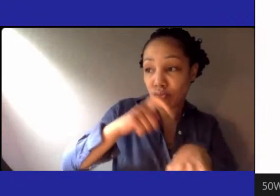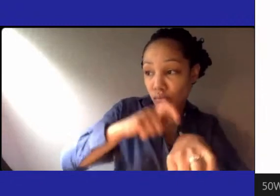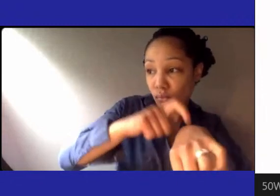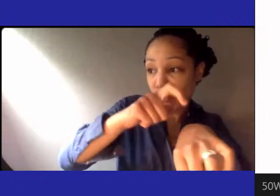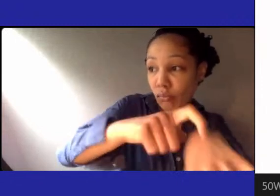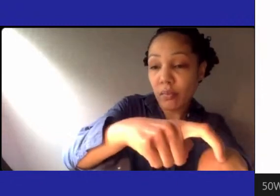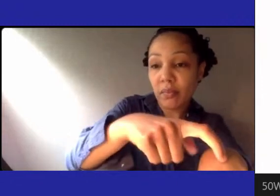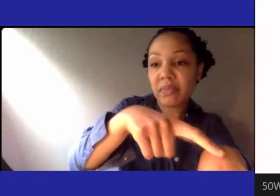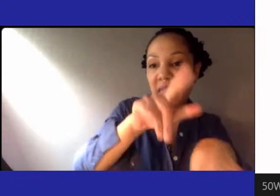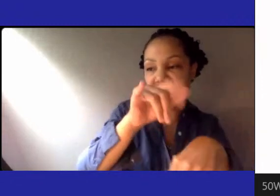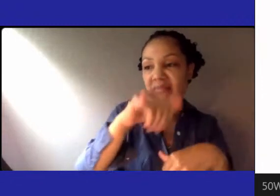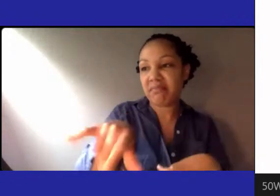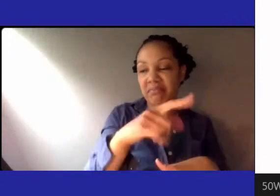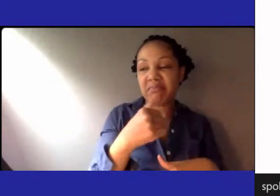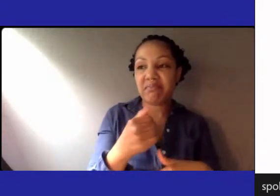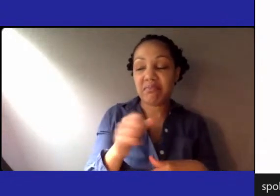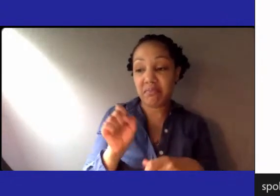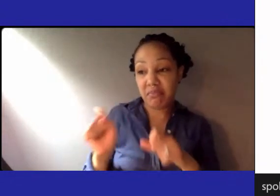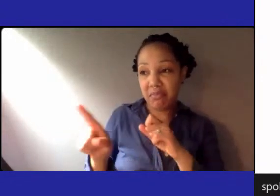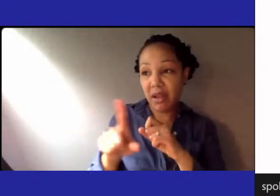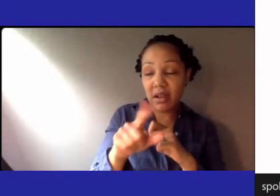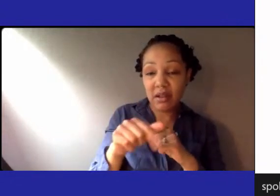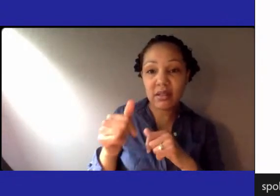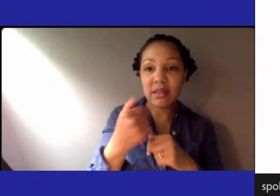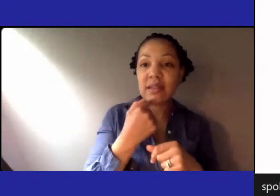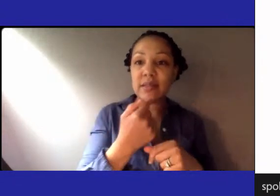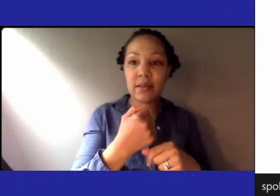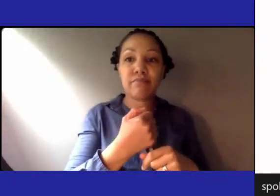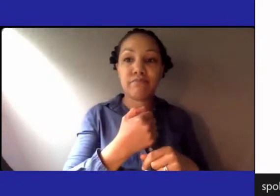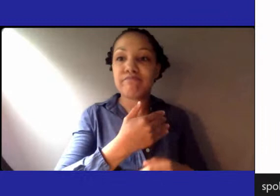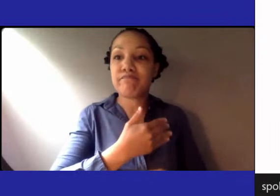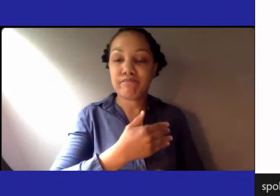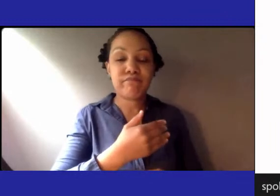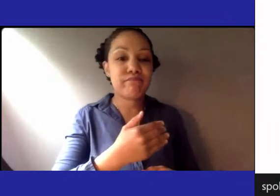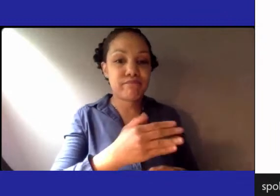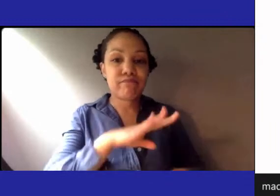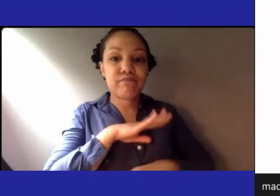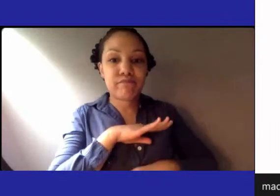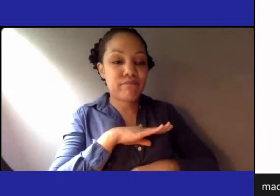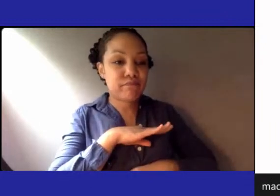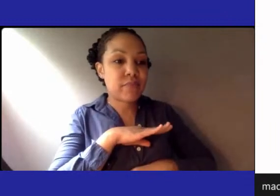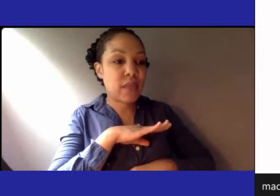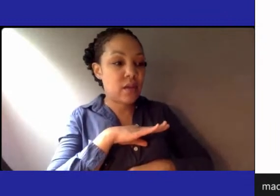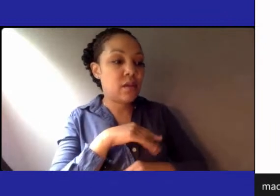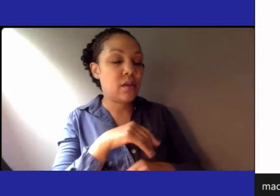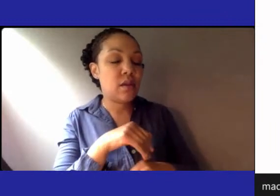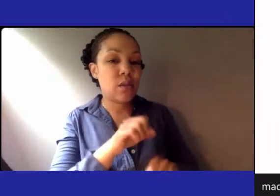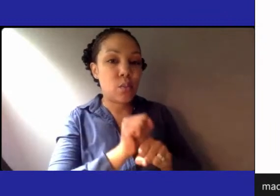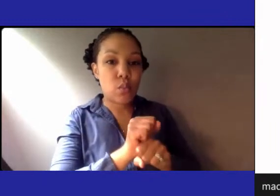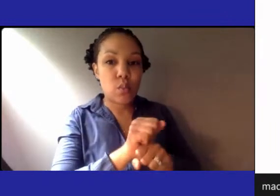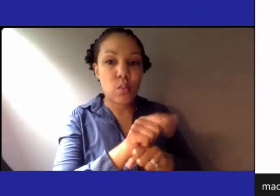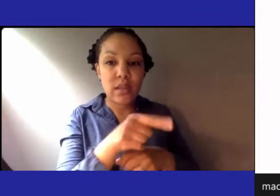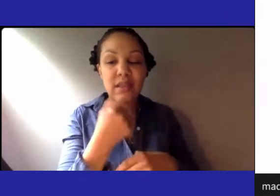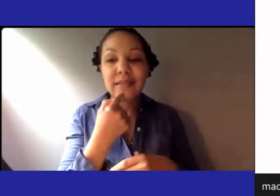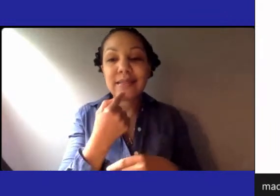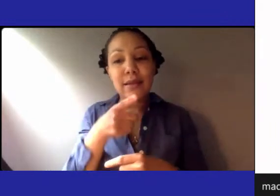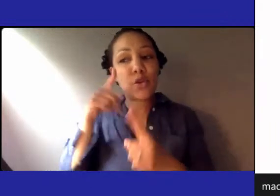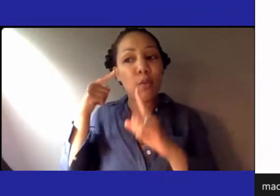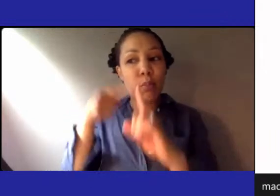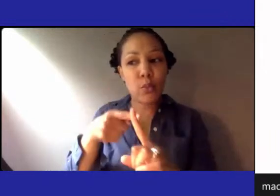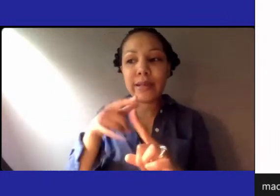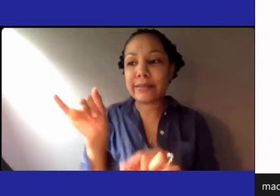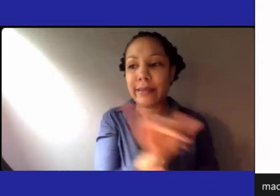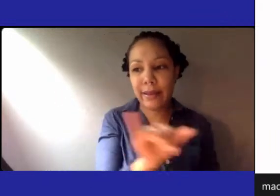has made. It's consistent with the work of other plans. And they acknowledged, to your point, the issue of the